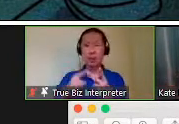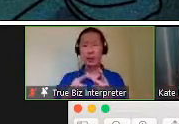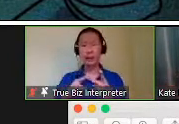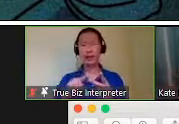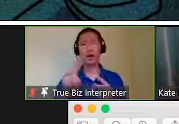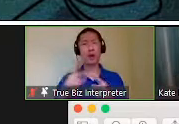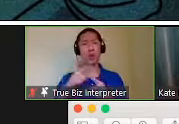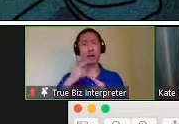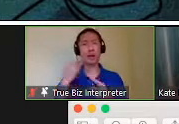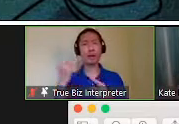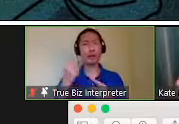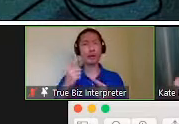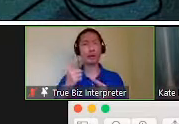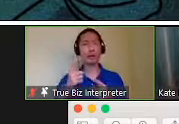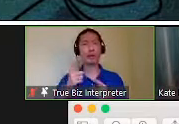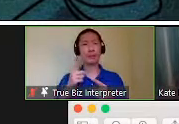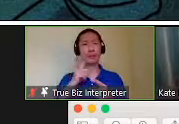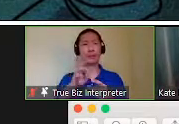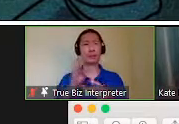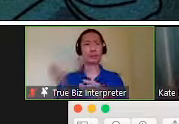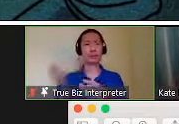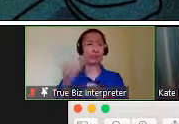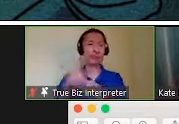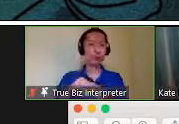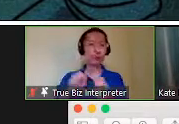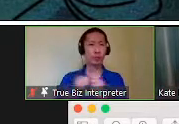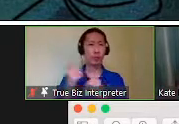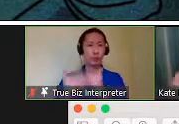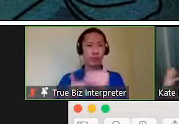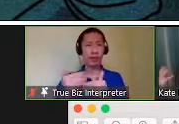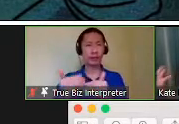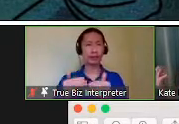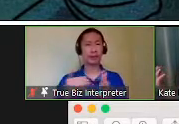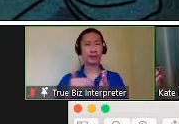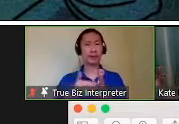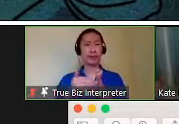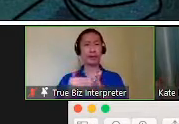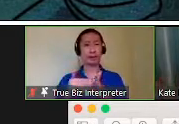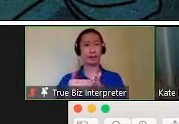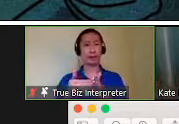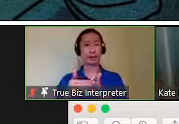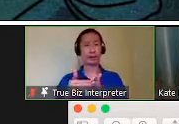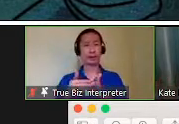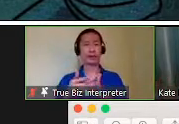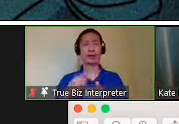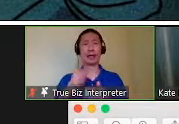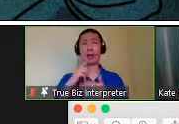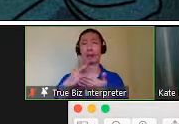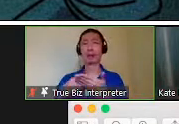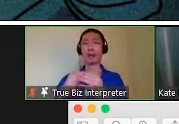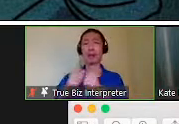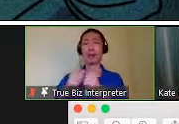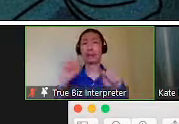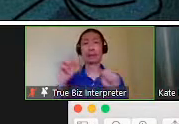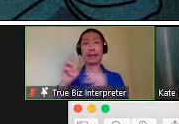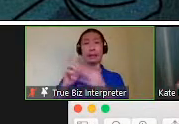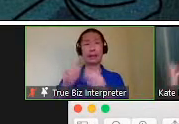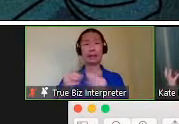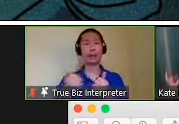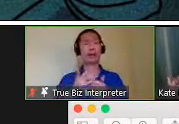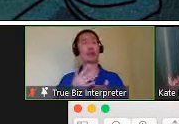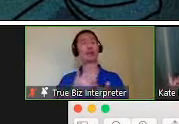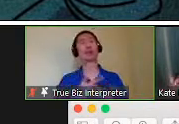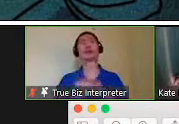being brought into the process? Oftentimes we'll be chatting with sound designers and everyone is lamenting about like, why